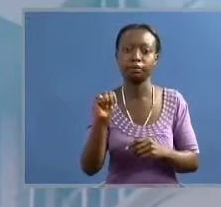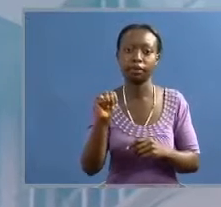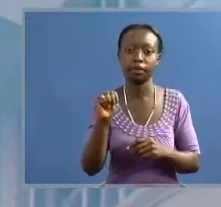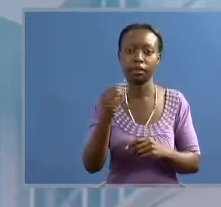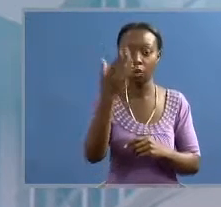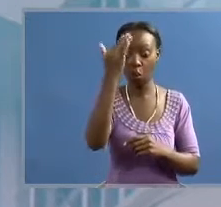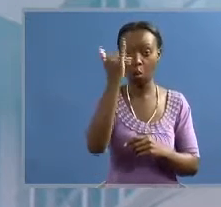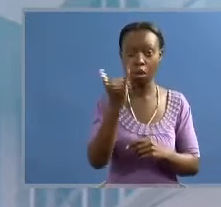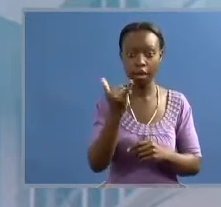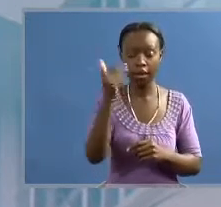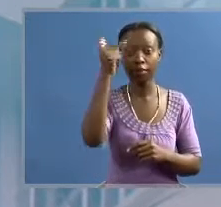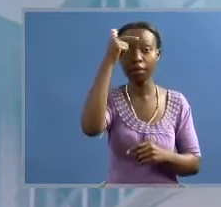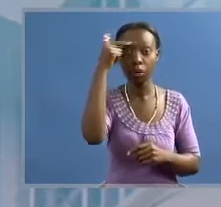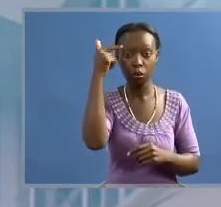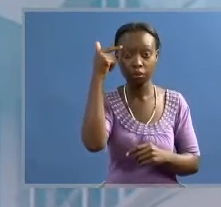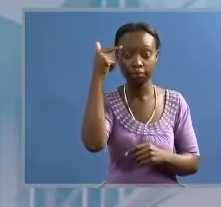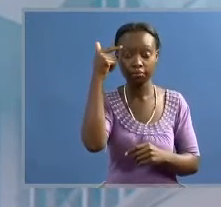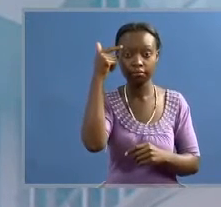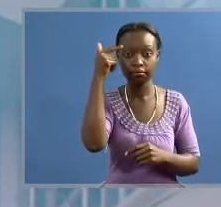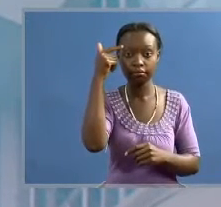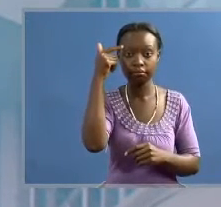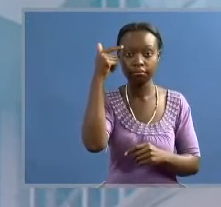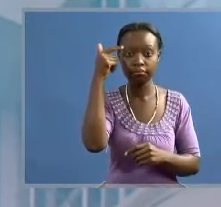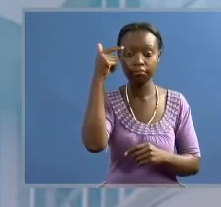Why? Because